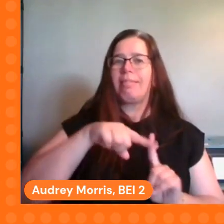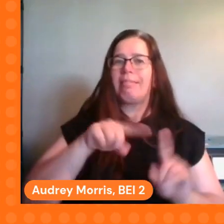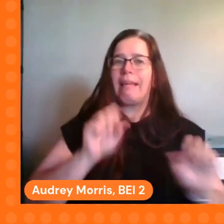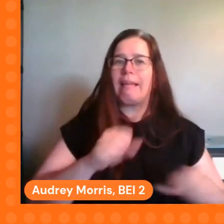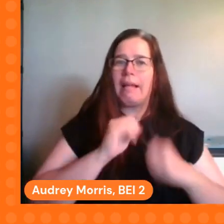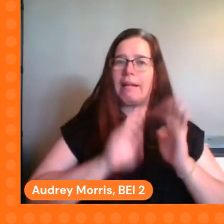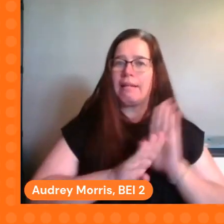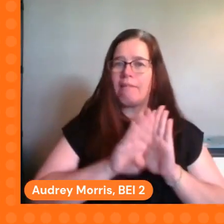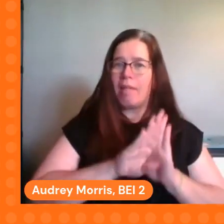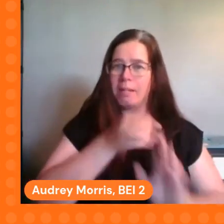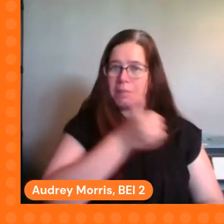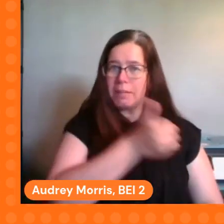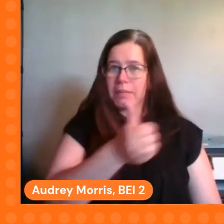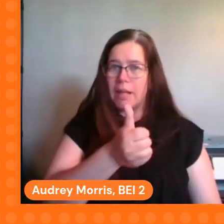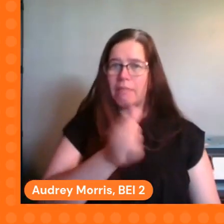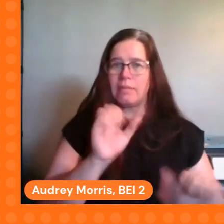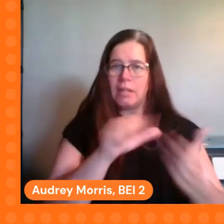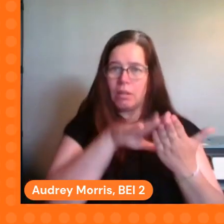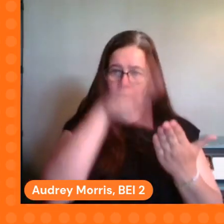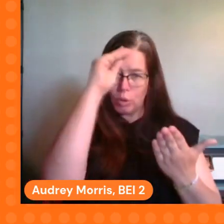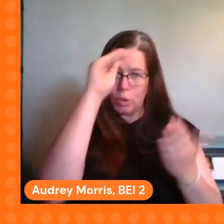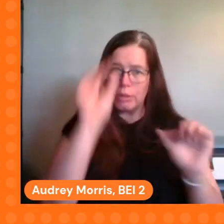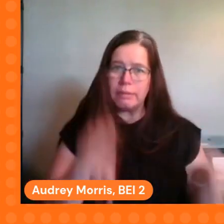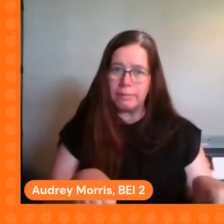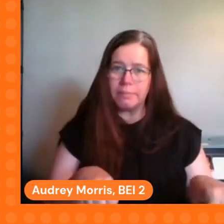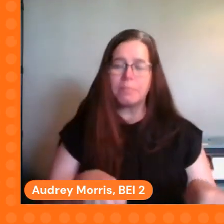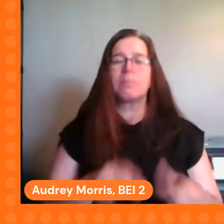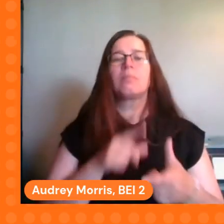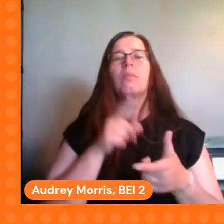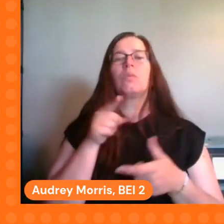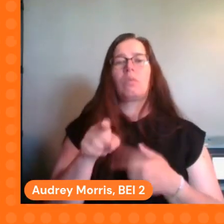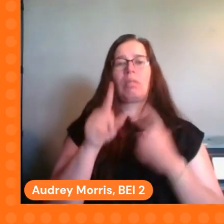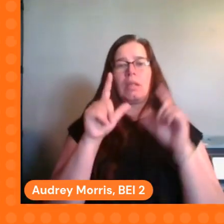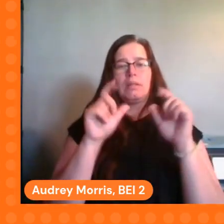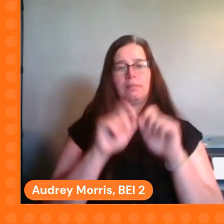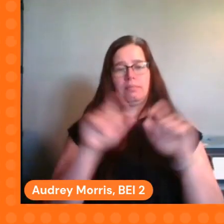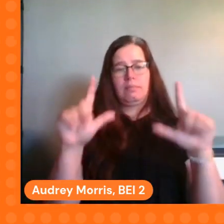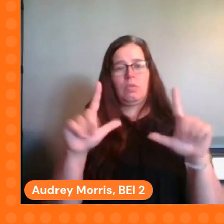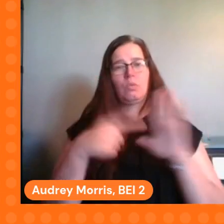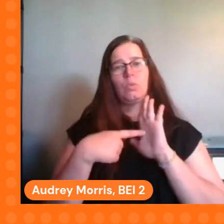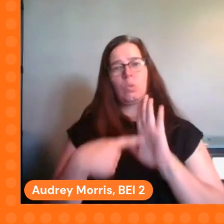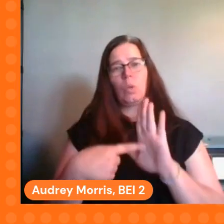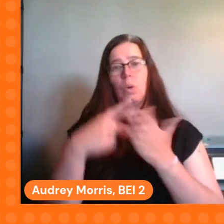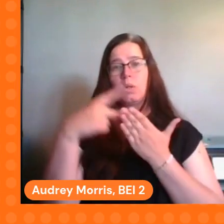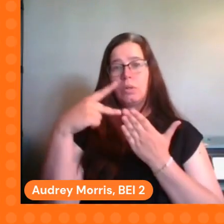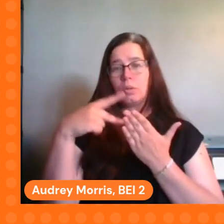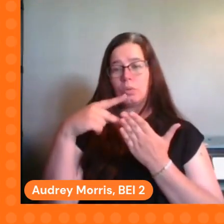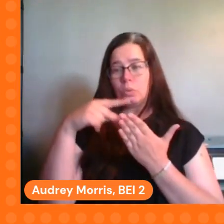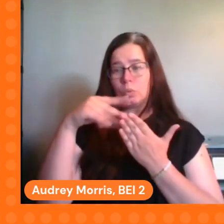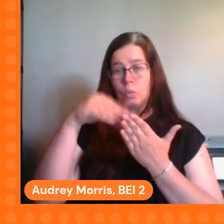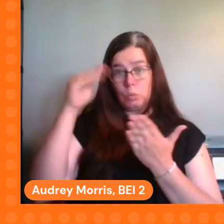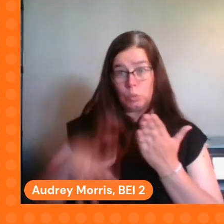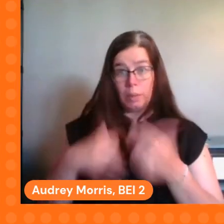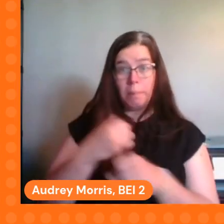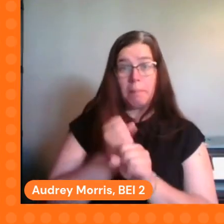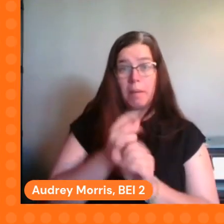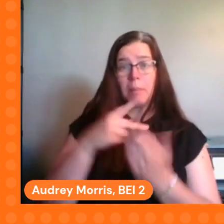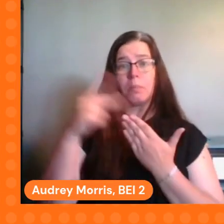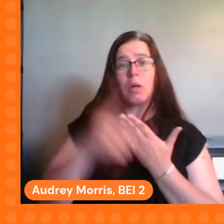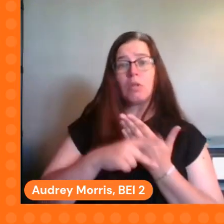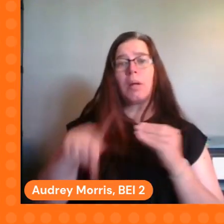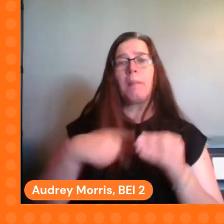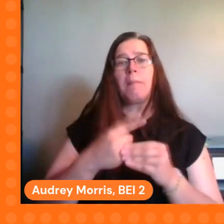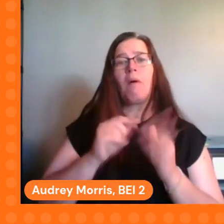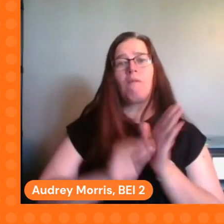it for themselves and learn in that way. What I'm showing you here is a project a student made about volcanoes. So